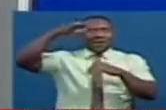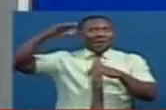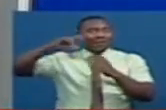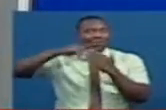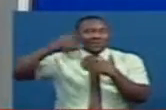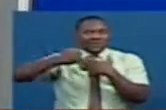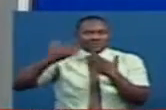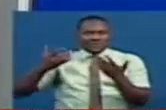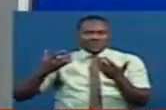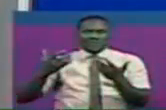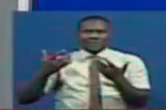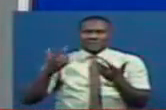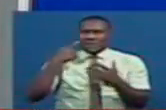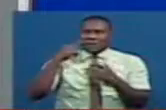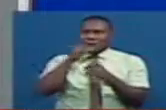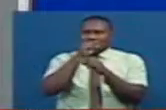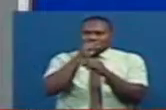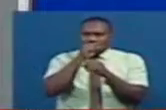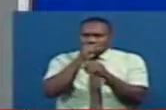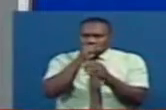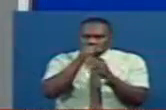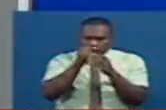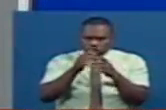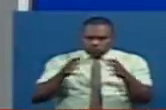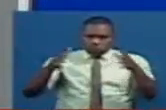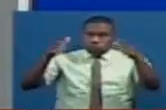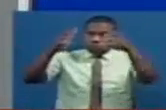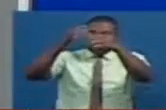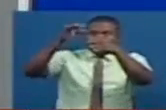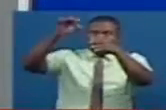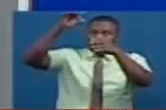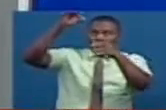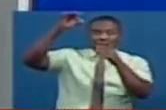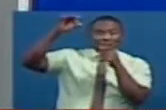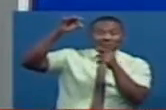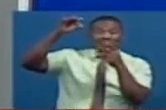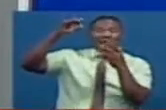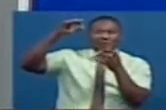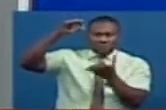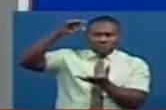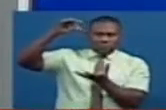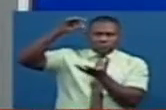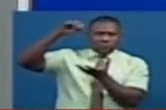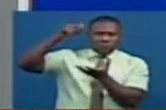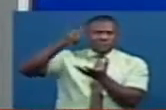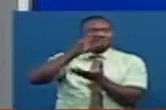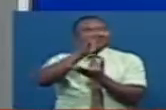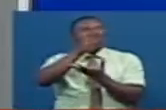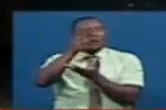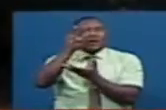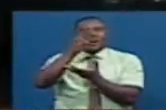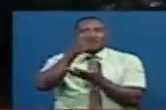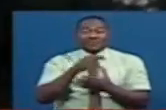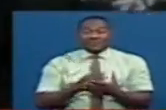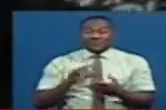to introduce hot air balloon rides as an alternative means of experiencing the country from the sky. The